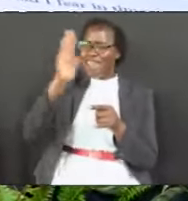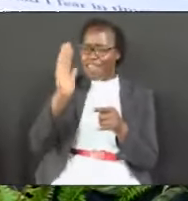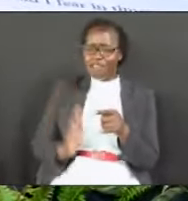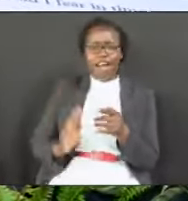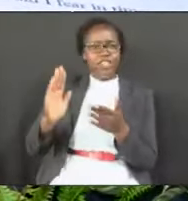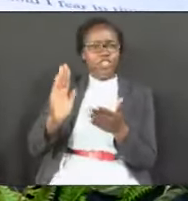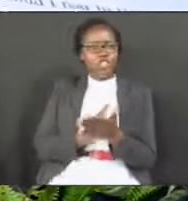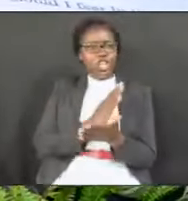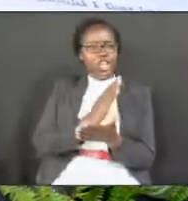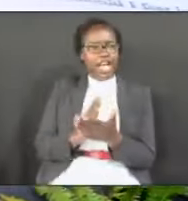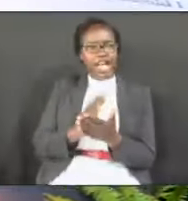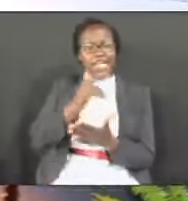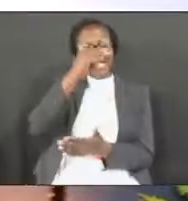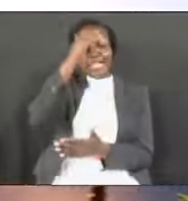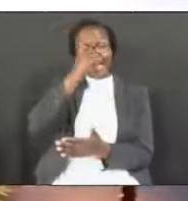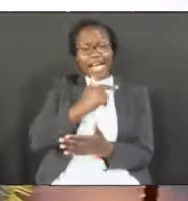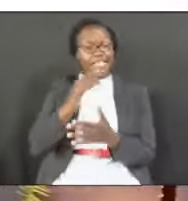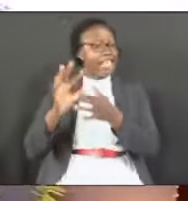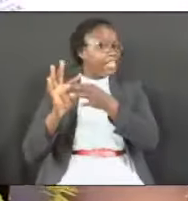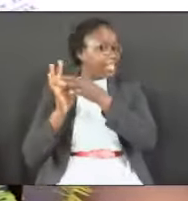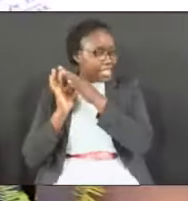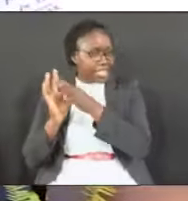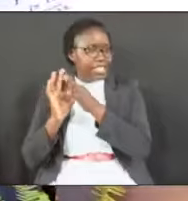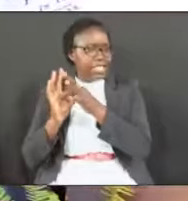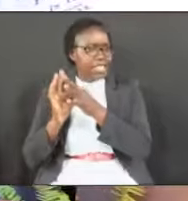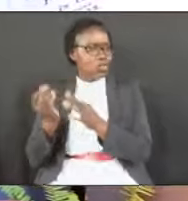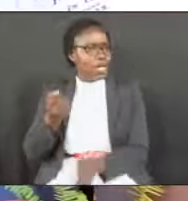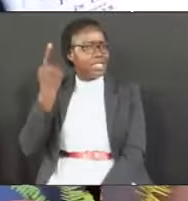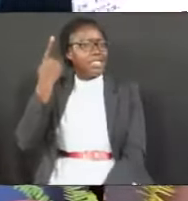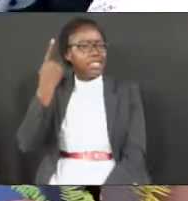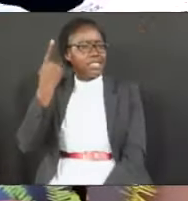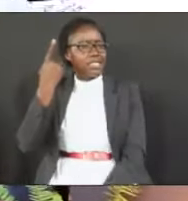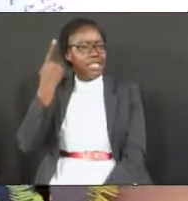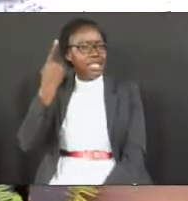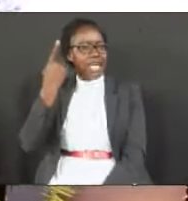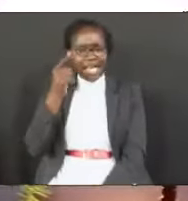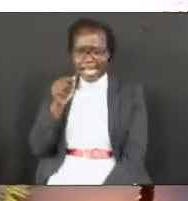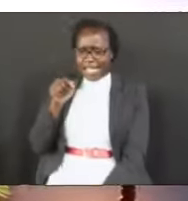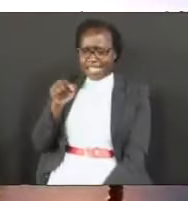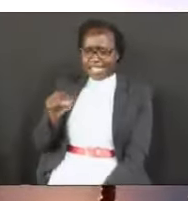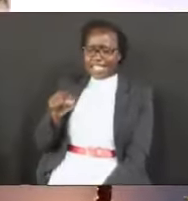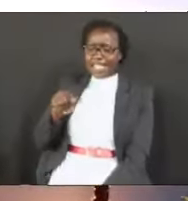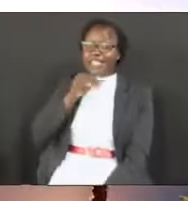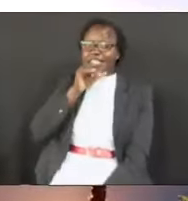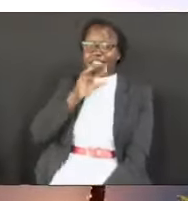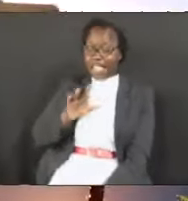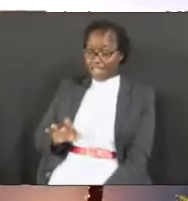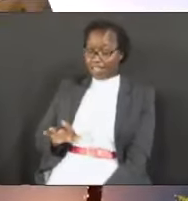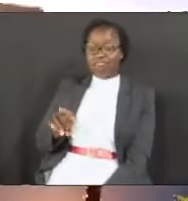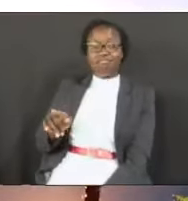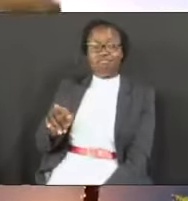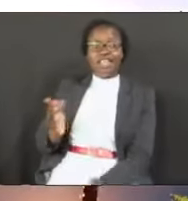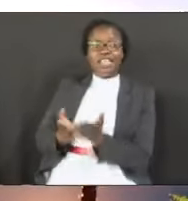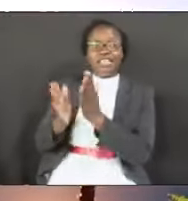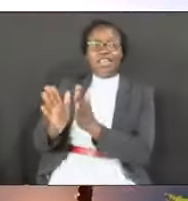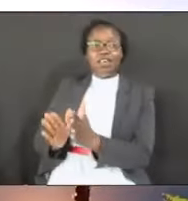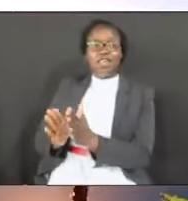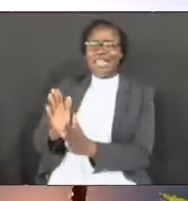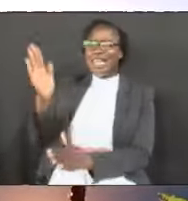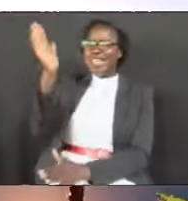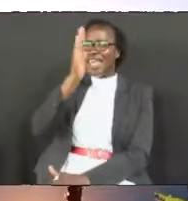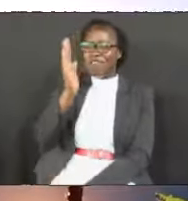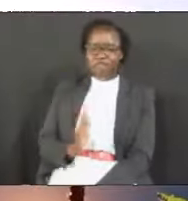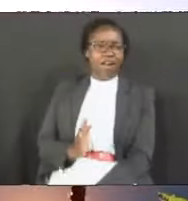in Isaac's inheritance. Are you with me? This son of a bold woman shall